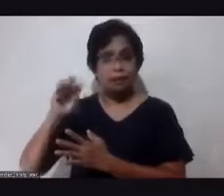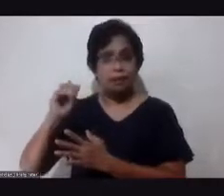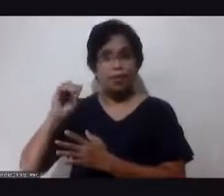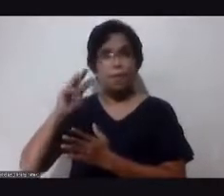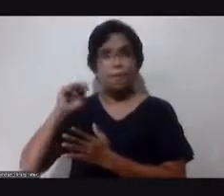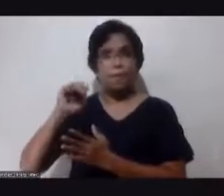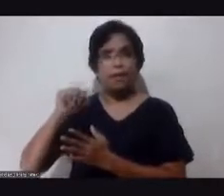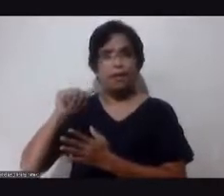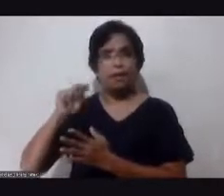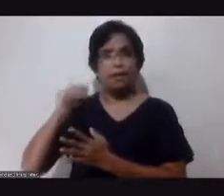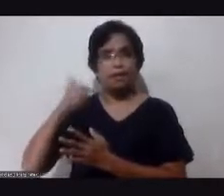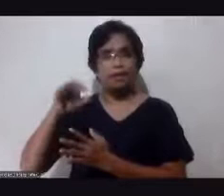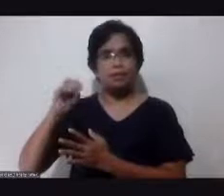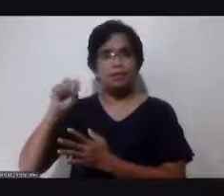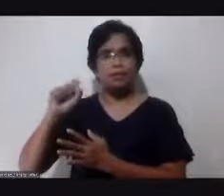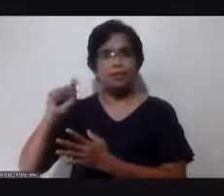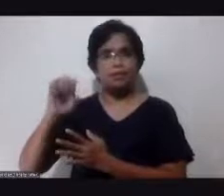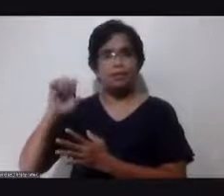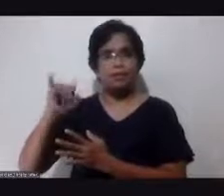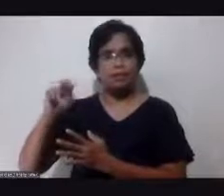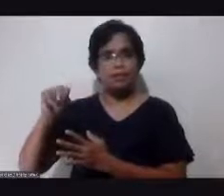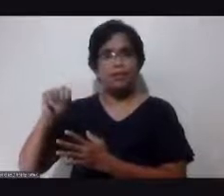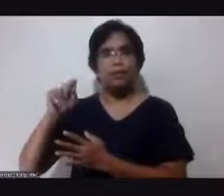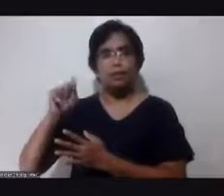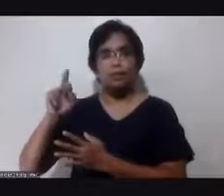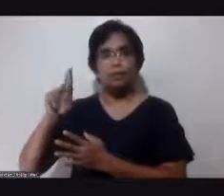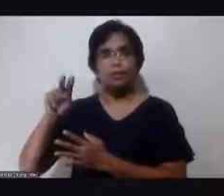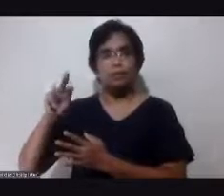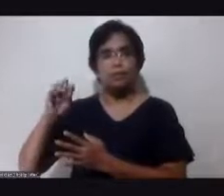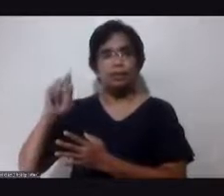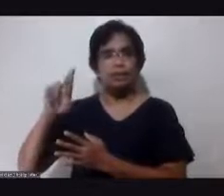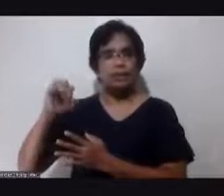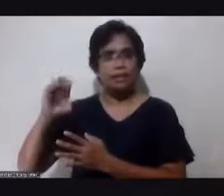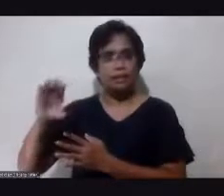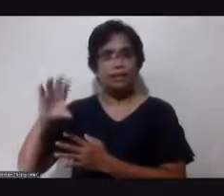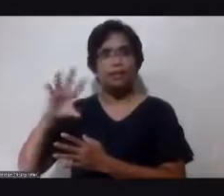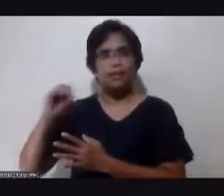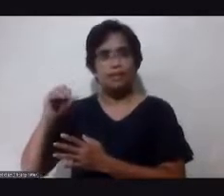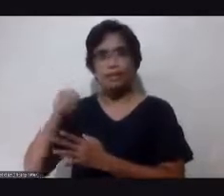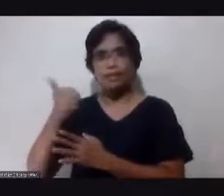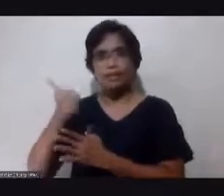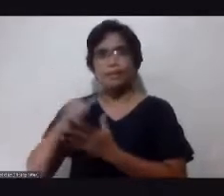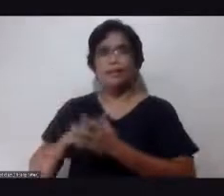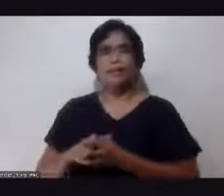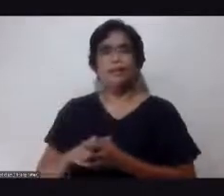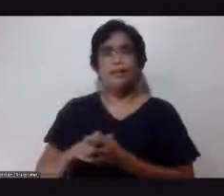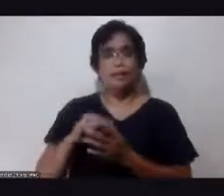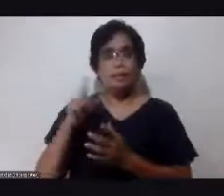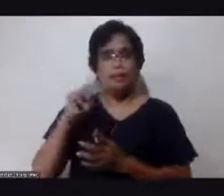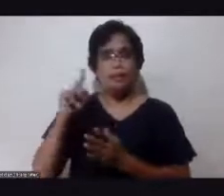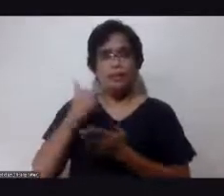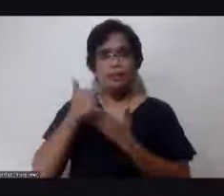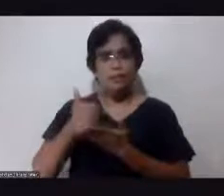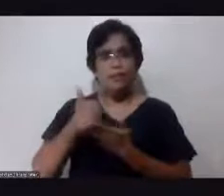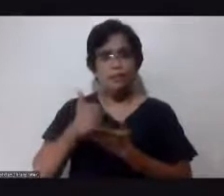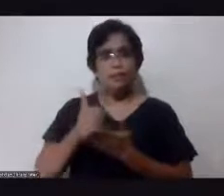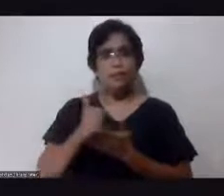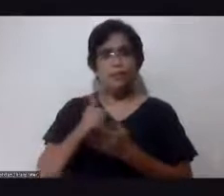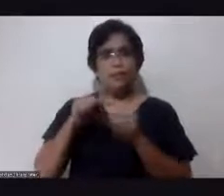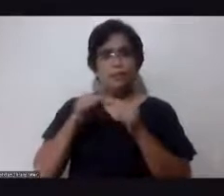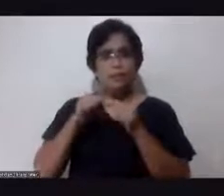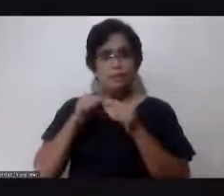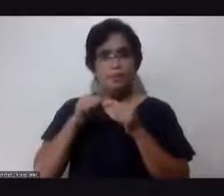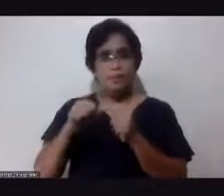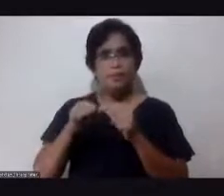C. Yeah. Okay? Anong tulong po ng Guya Max? Ito po'y tulong para panitiliin healthy po tayo at malayos sa